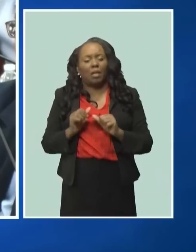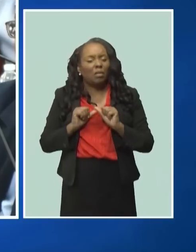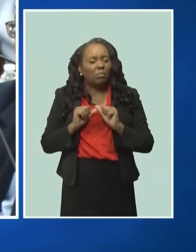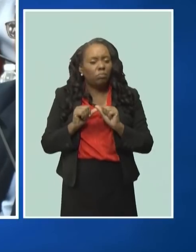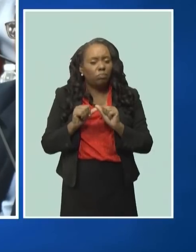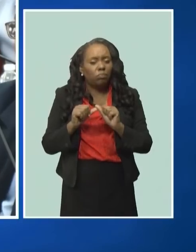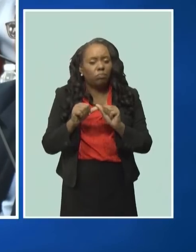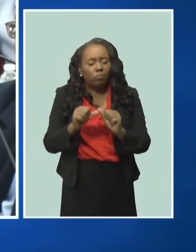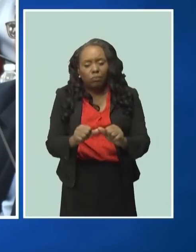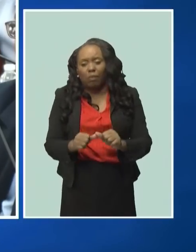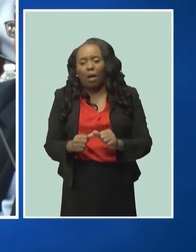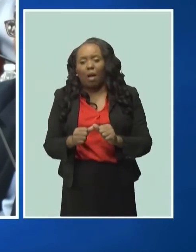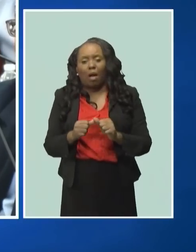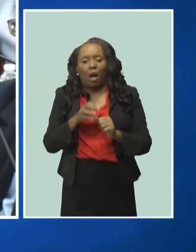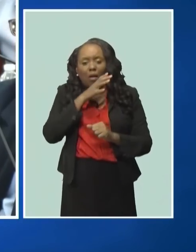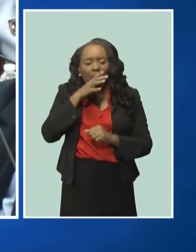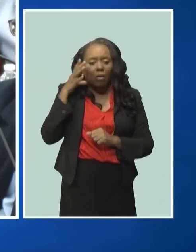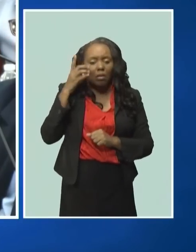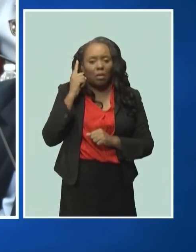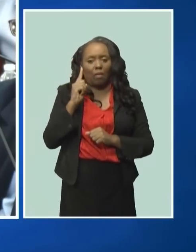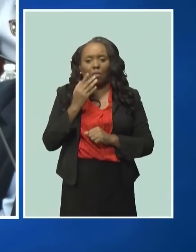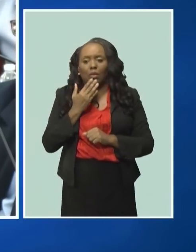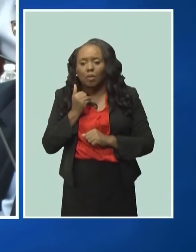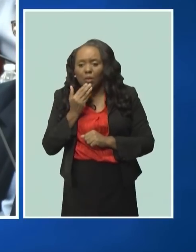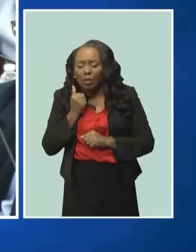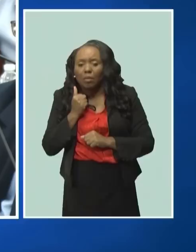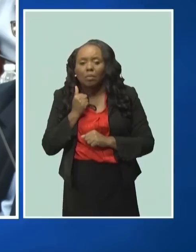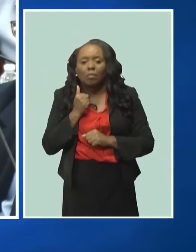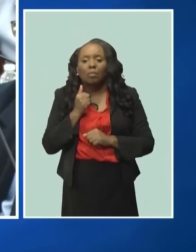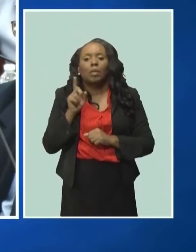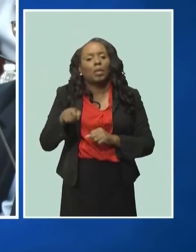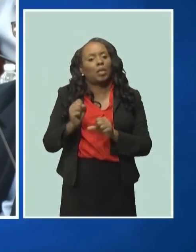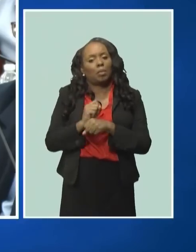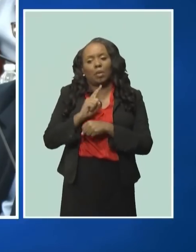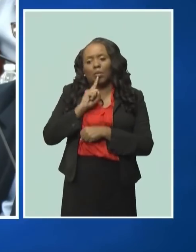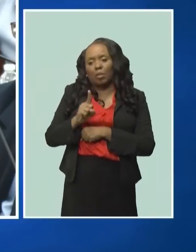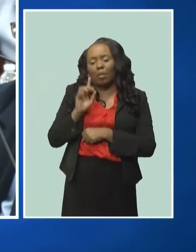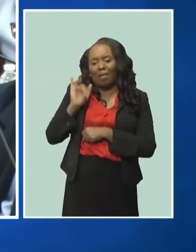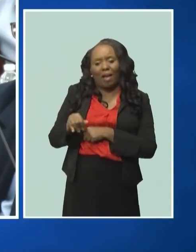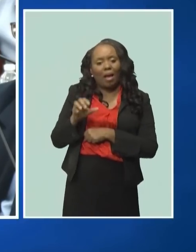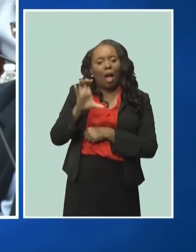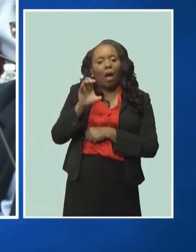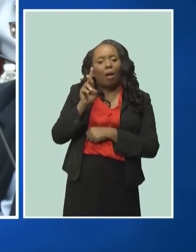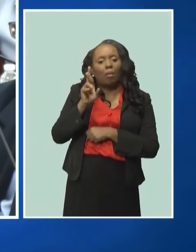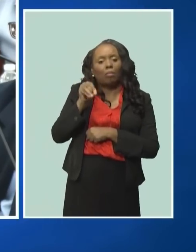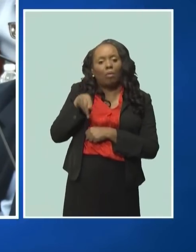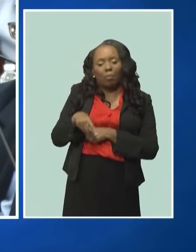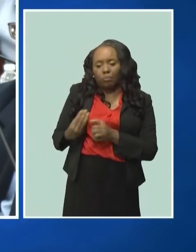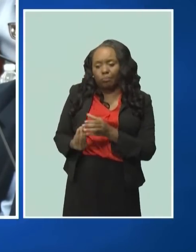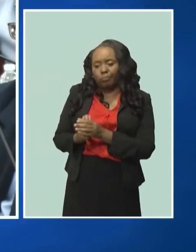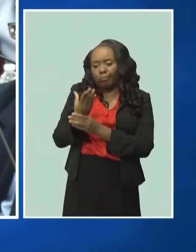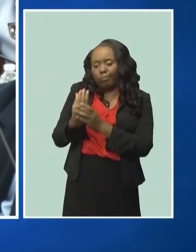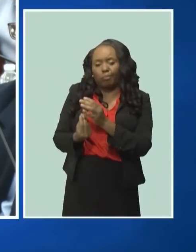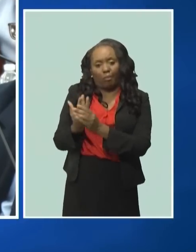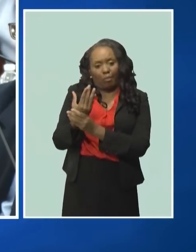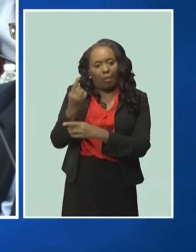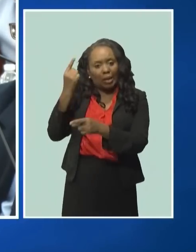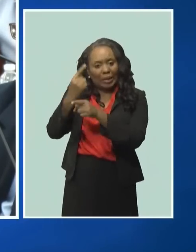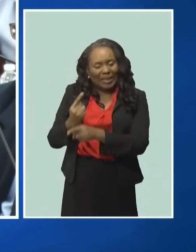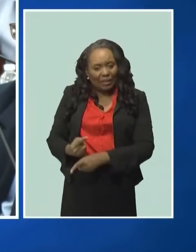agriculture, because you have to do rotation. And therefore, the notion that you can have a